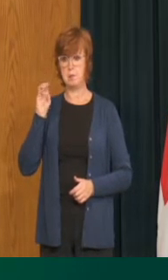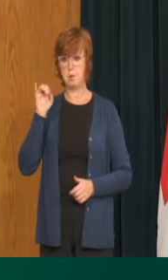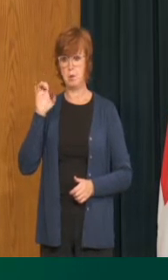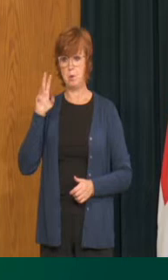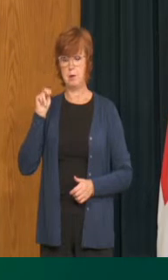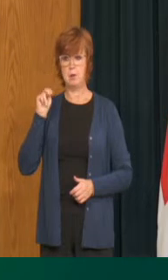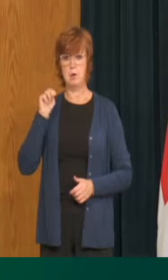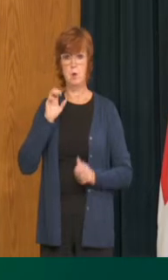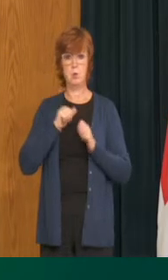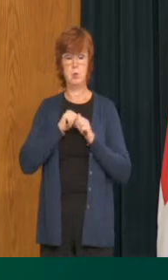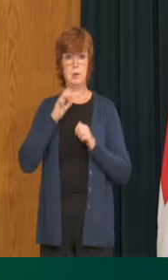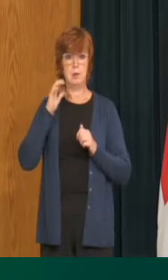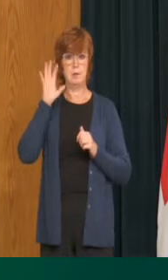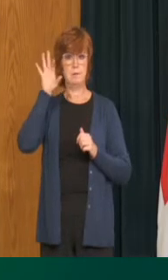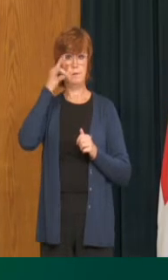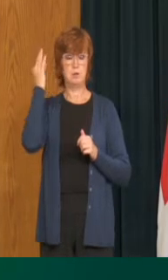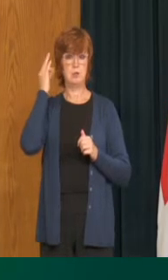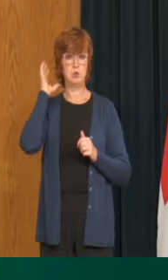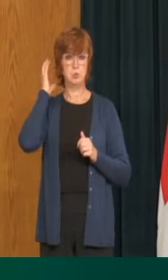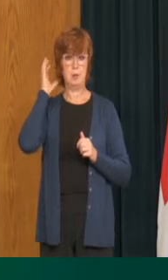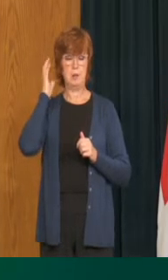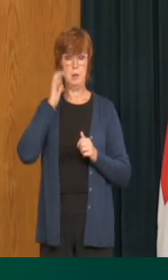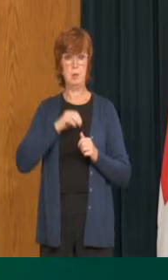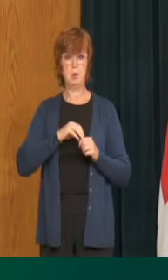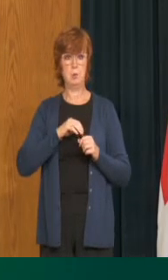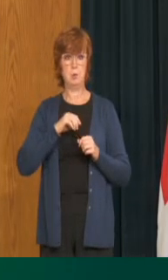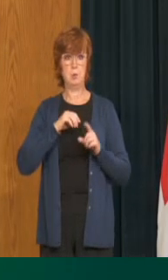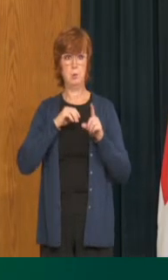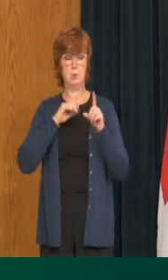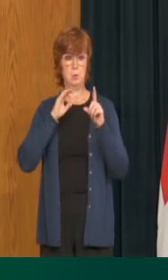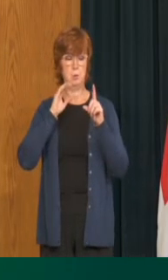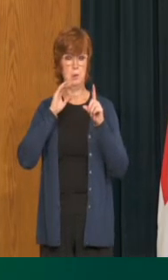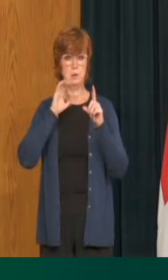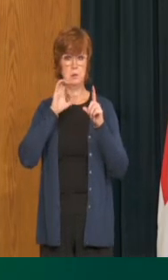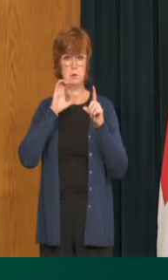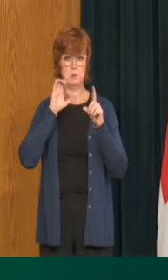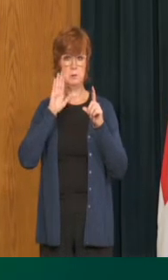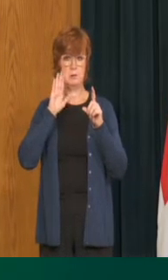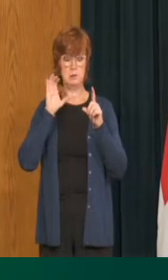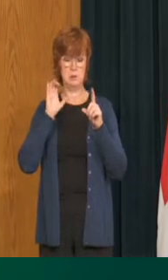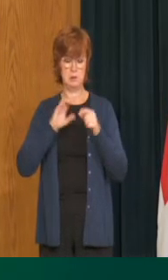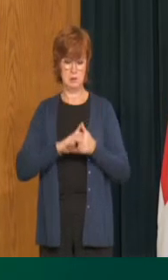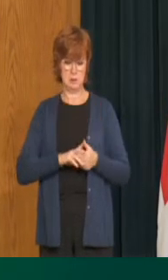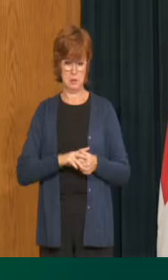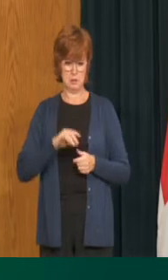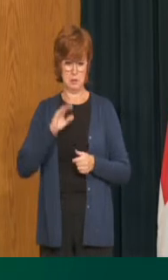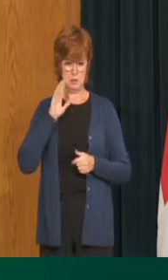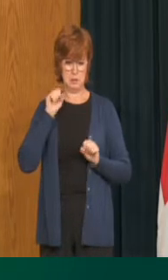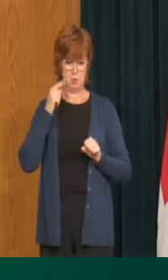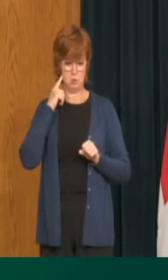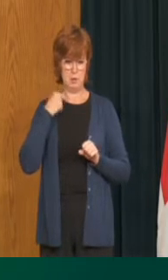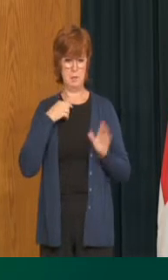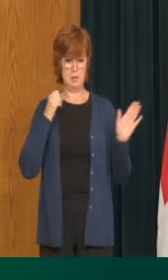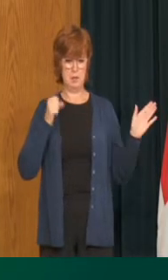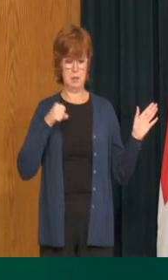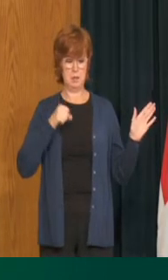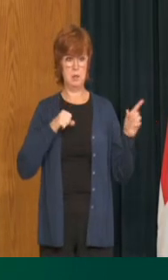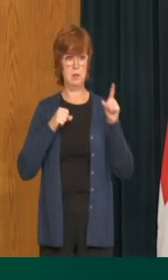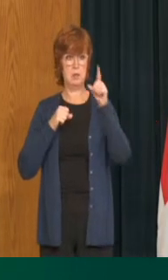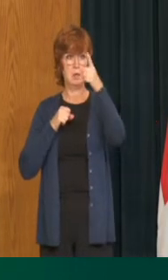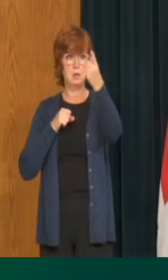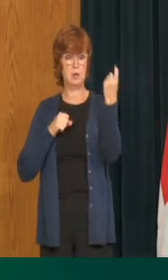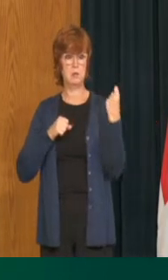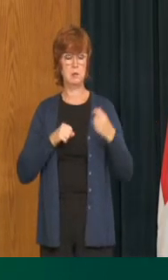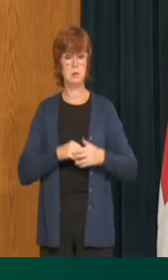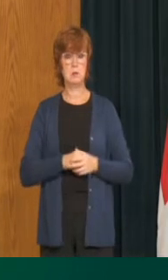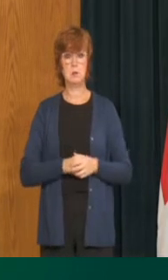Hi, hello, can you hear me? We got you, John. Yes, so my first question would be, when the